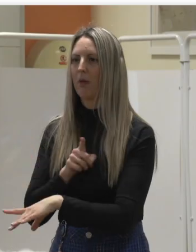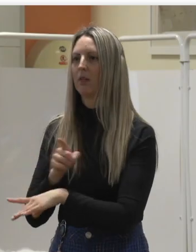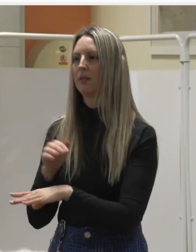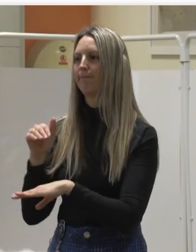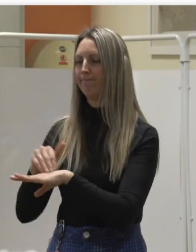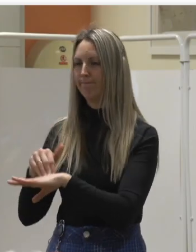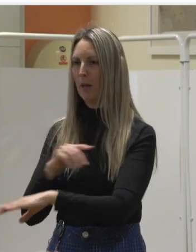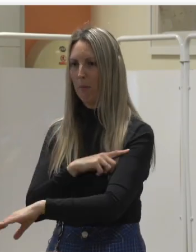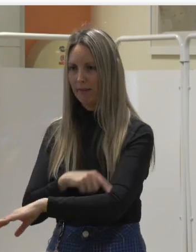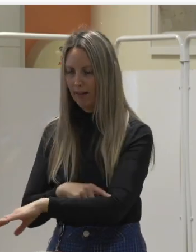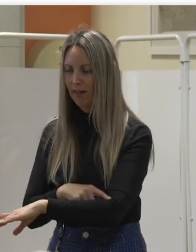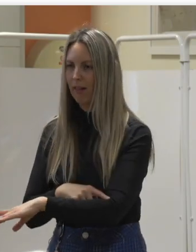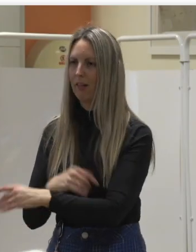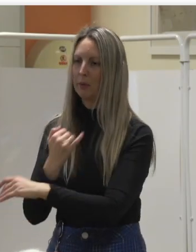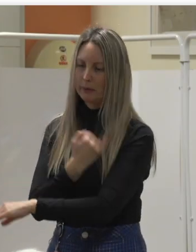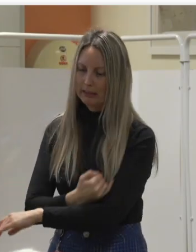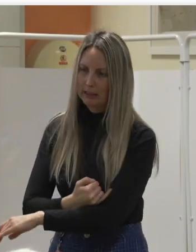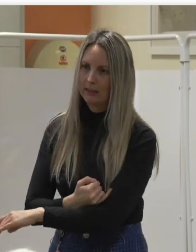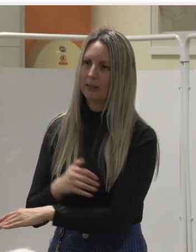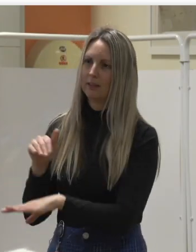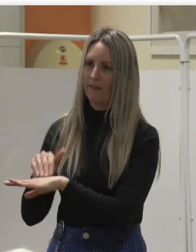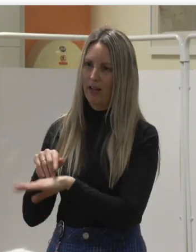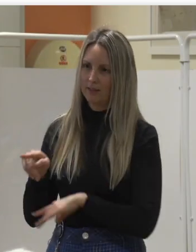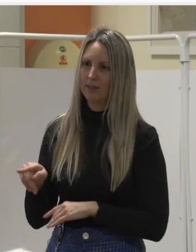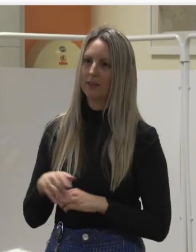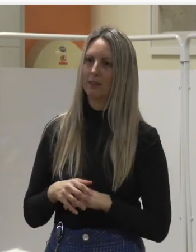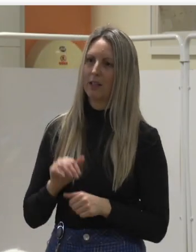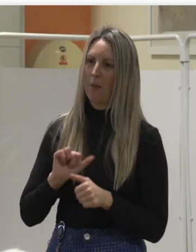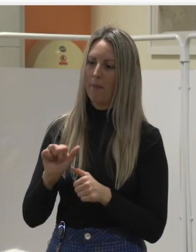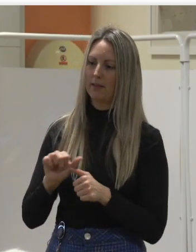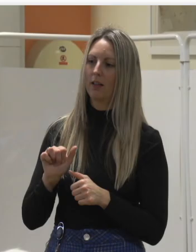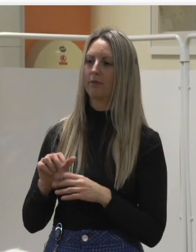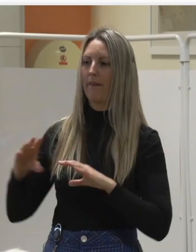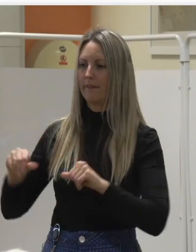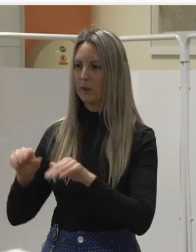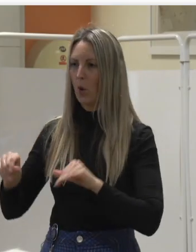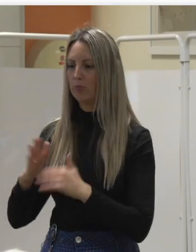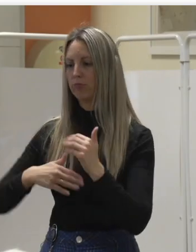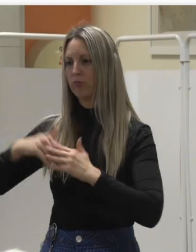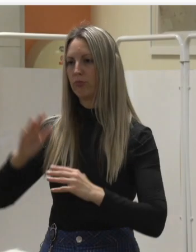an important factor for other aspects of treatment like physiotherapy.